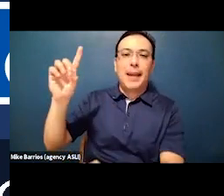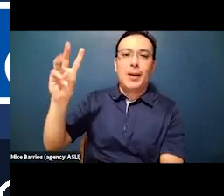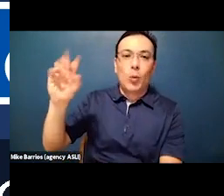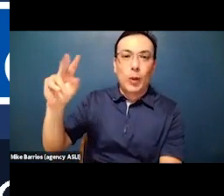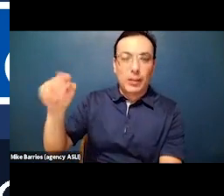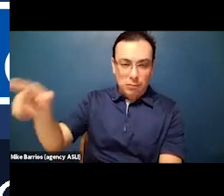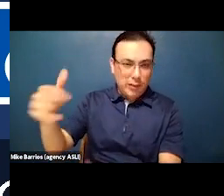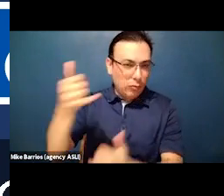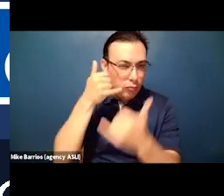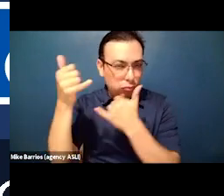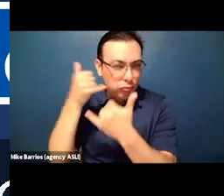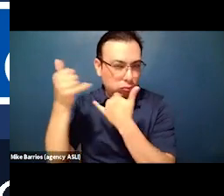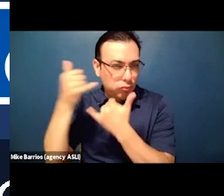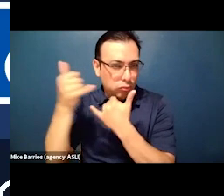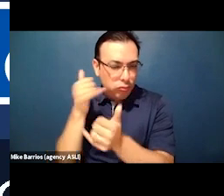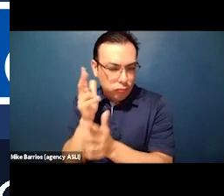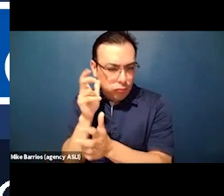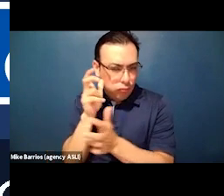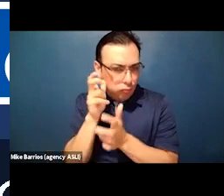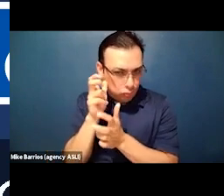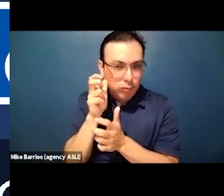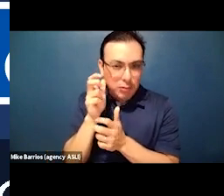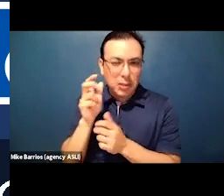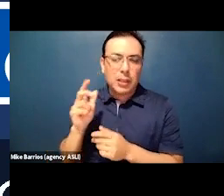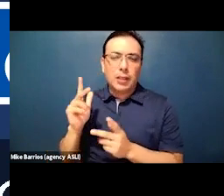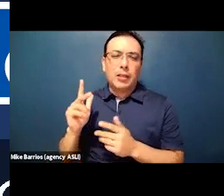handles day in and day out, receiving calls from the community.